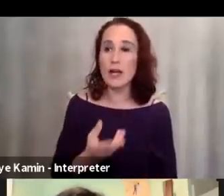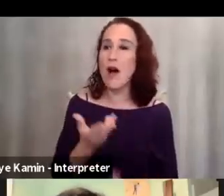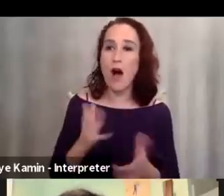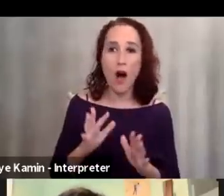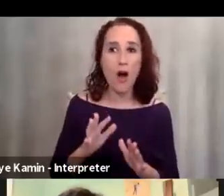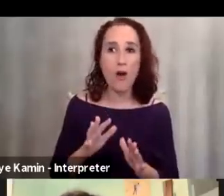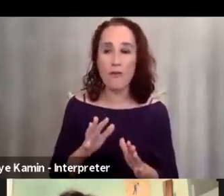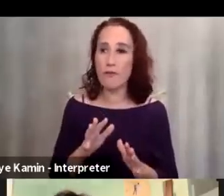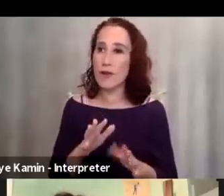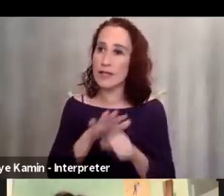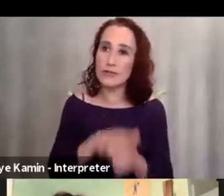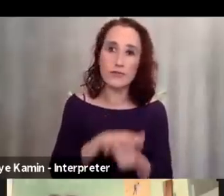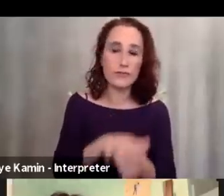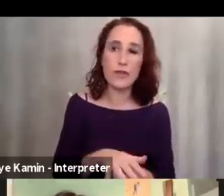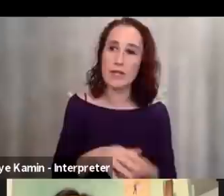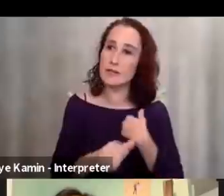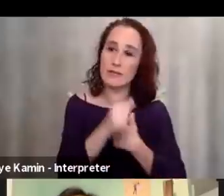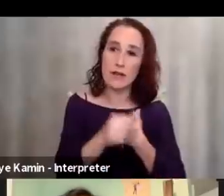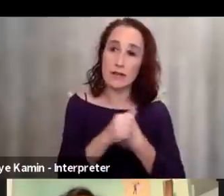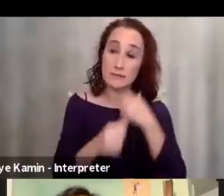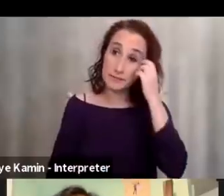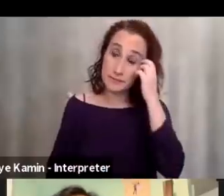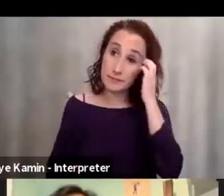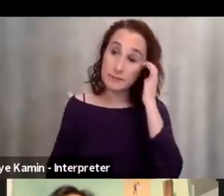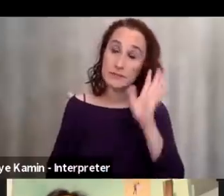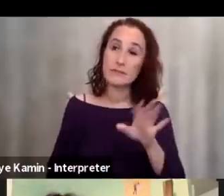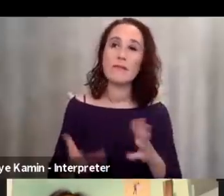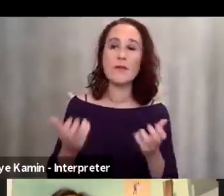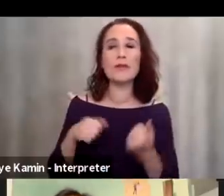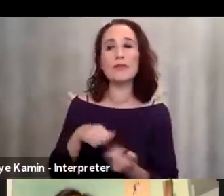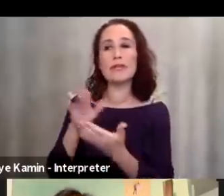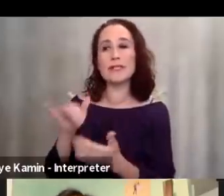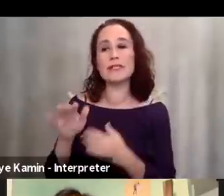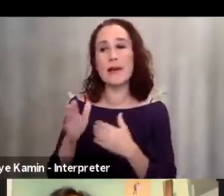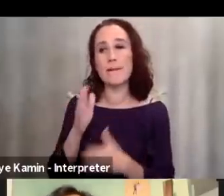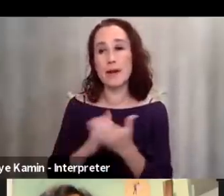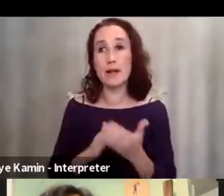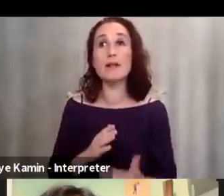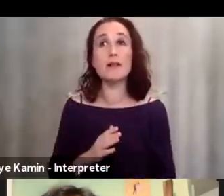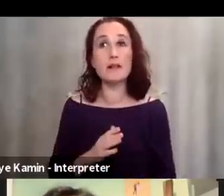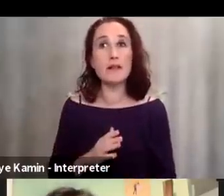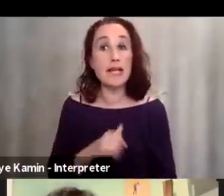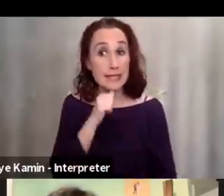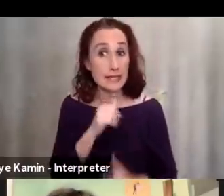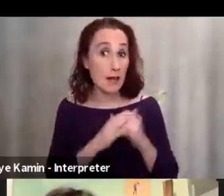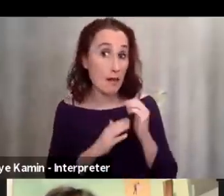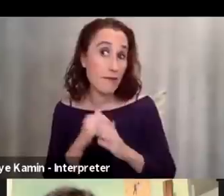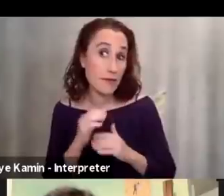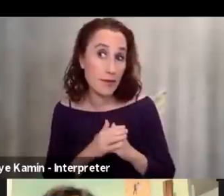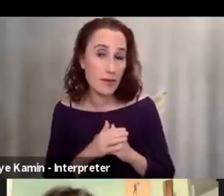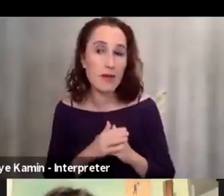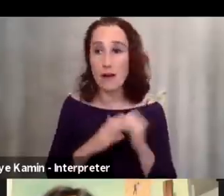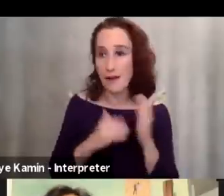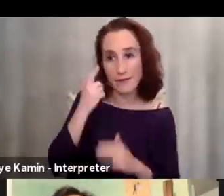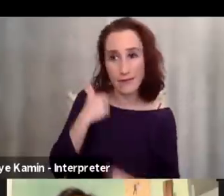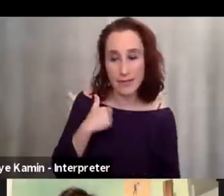under so much stress and threat. And so I think I just wanted to kind of address that part of it, that it is uncomfortable. It's uncomfortable for me too